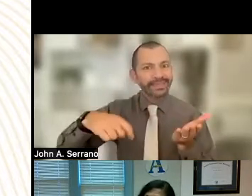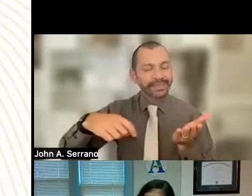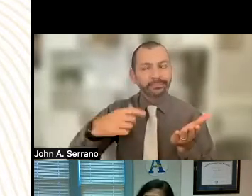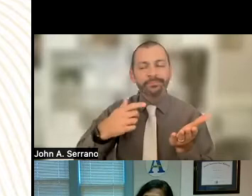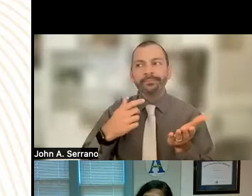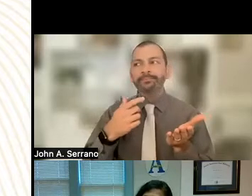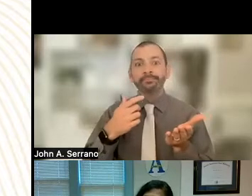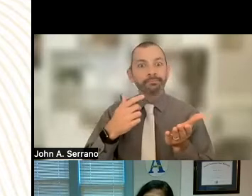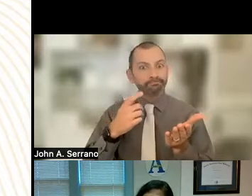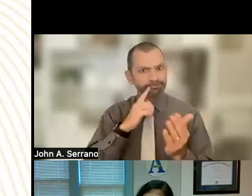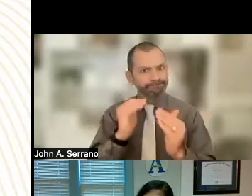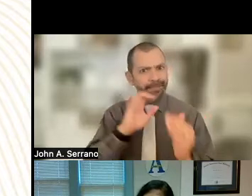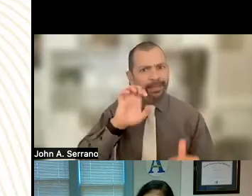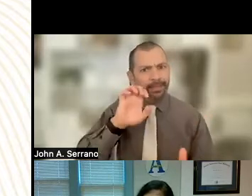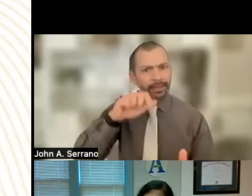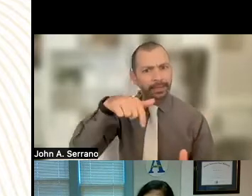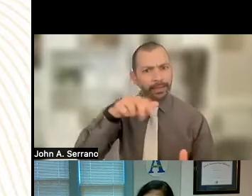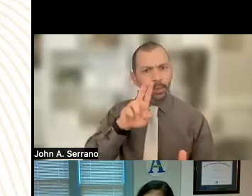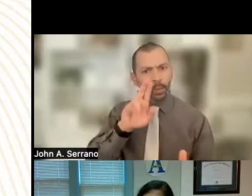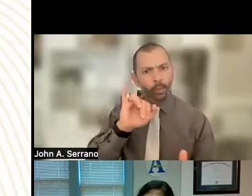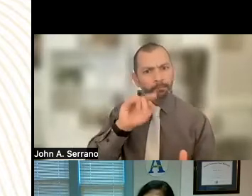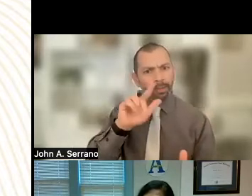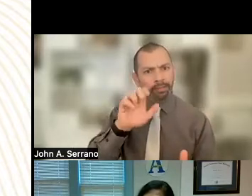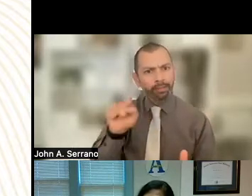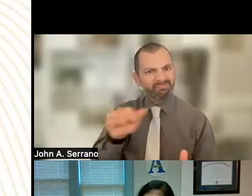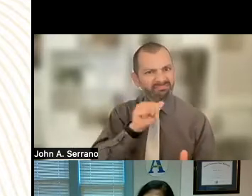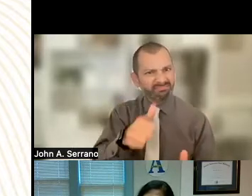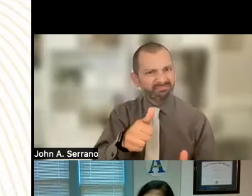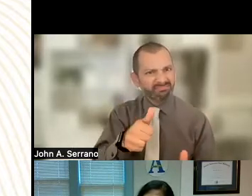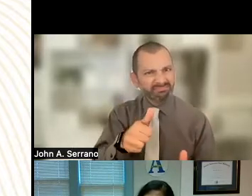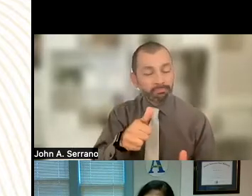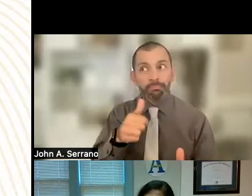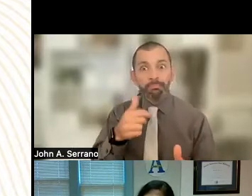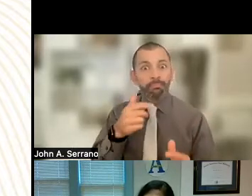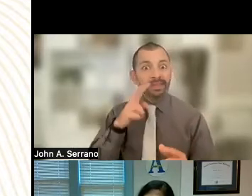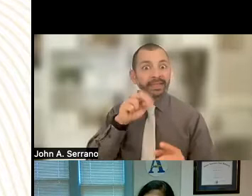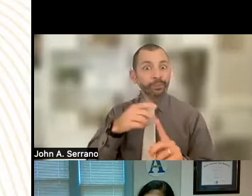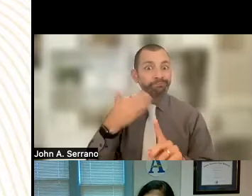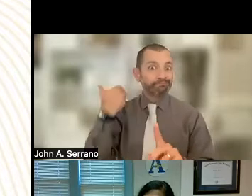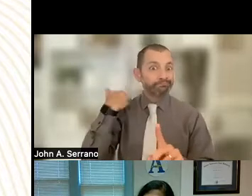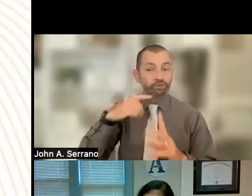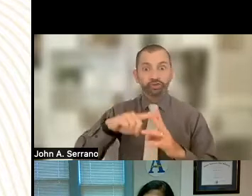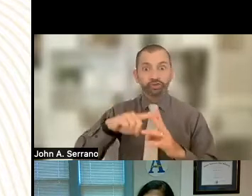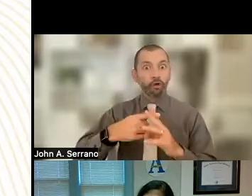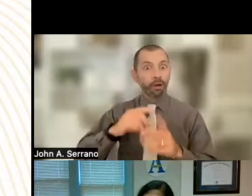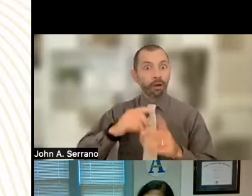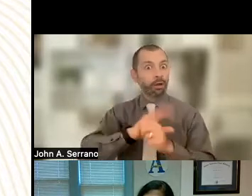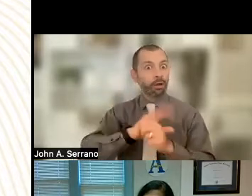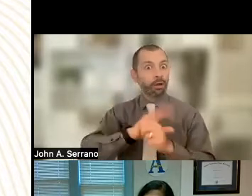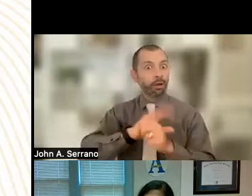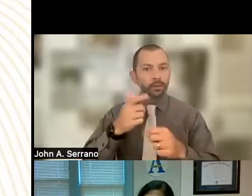Thinking additionally about students with disabilities, with additional disabilities, and whether or not they're getting equitable